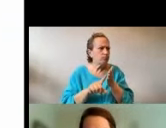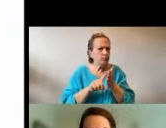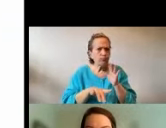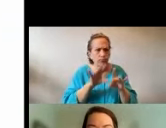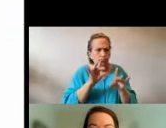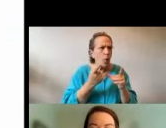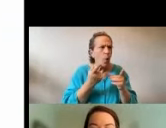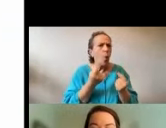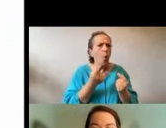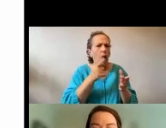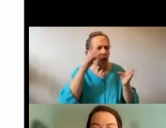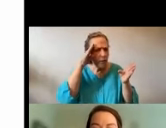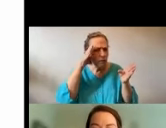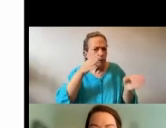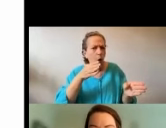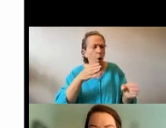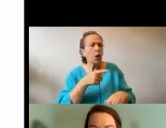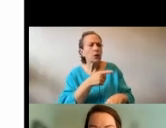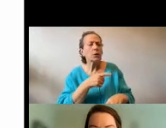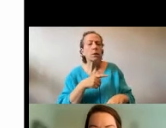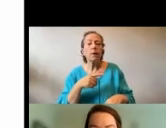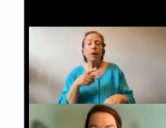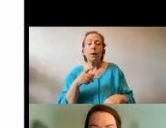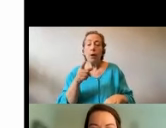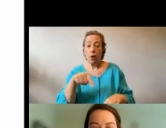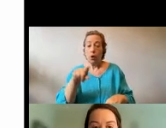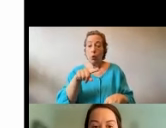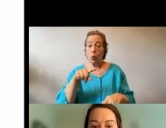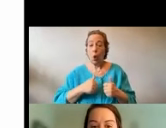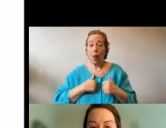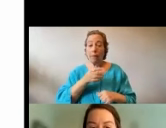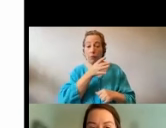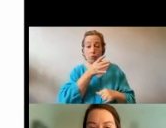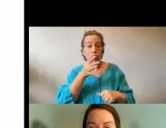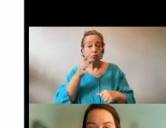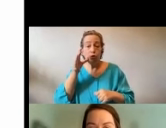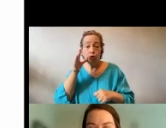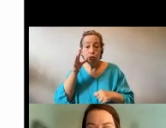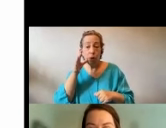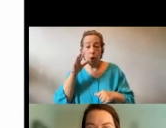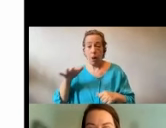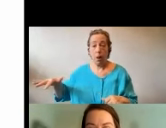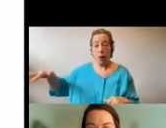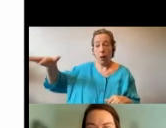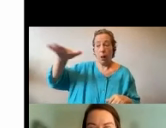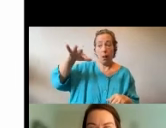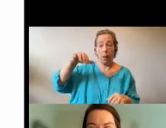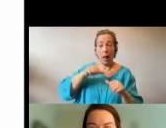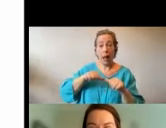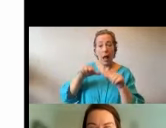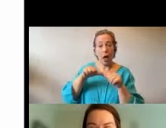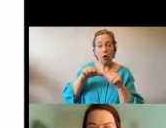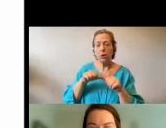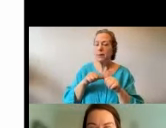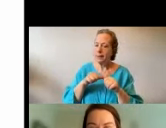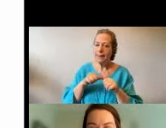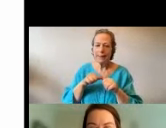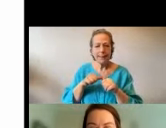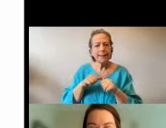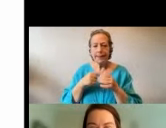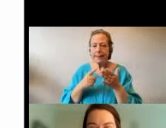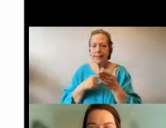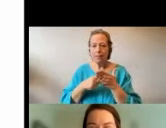and where they are. For those of you who are in rural areas, you will find that there are legal deserts, just like there